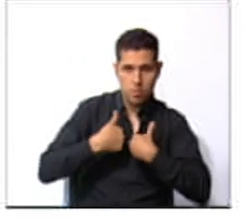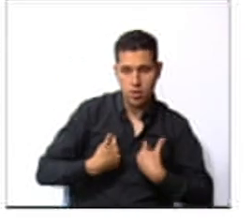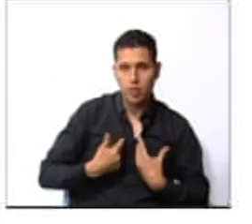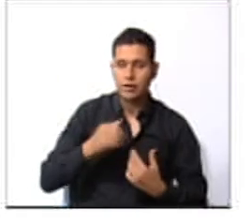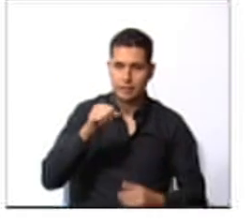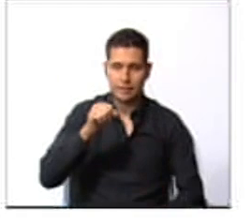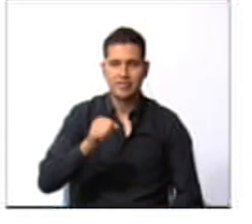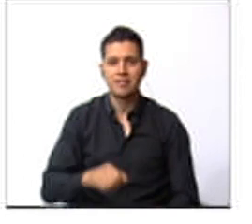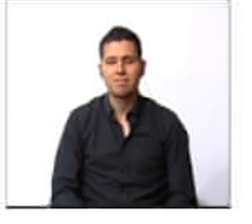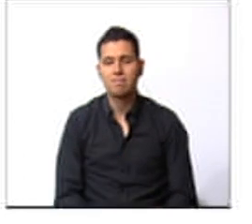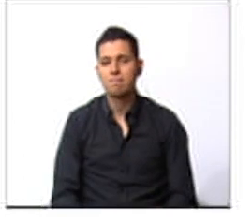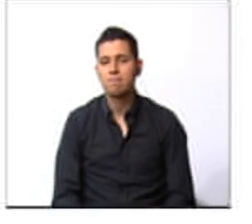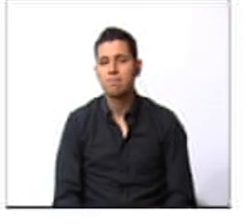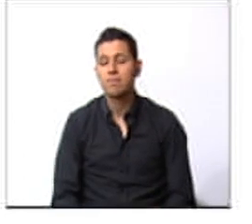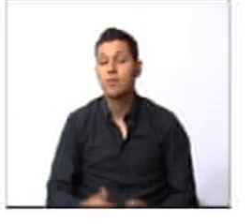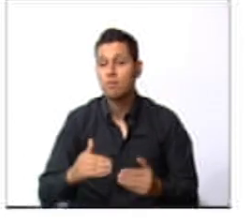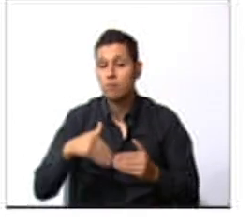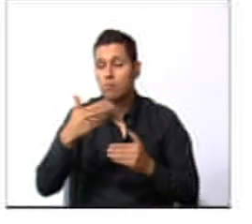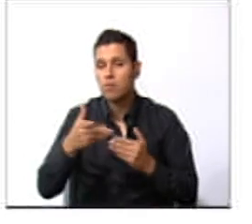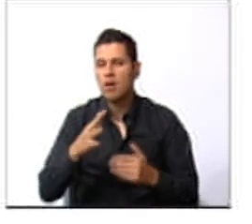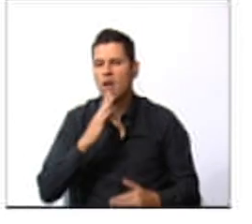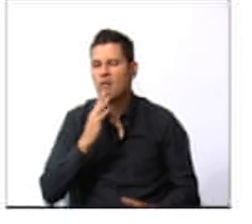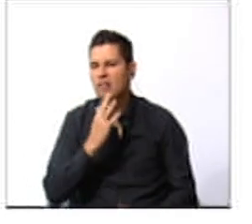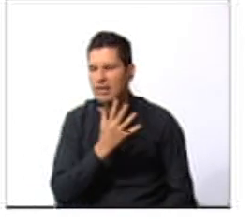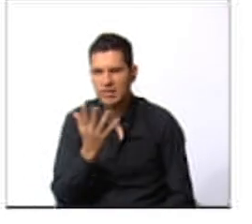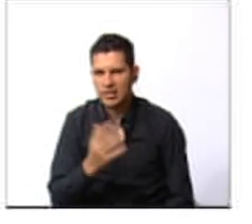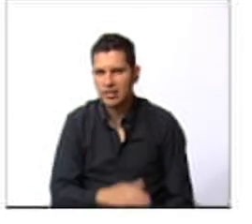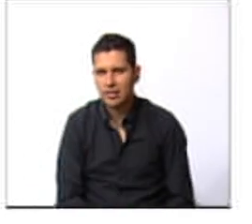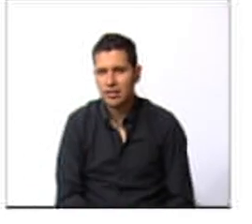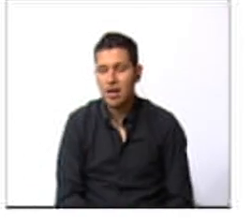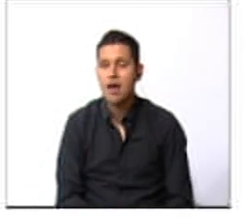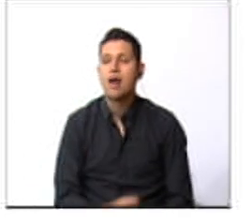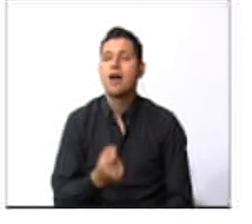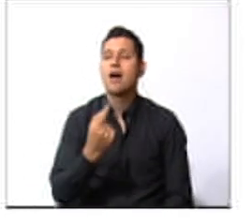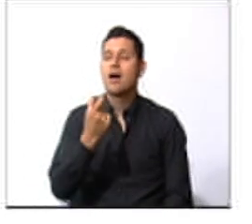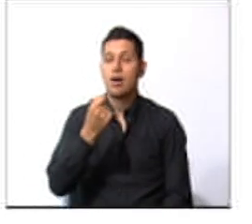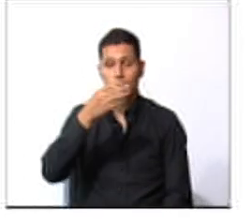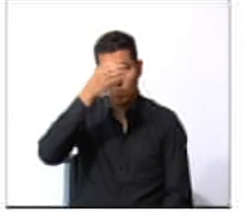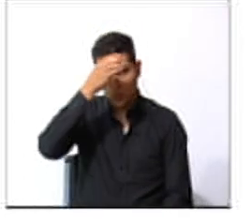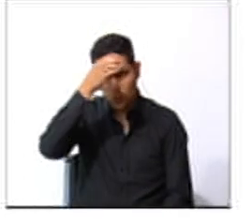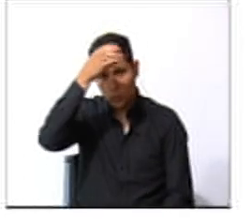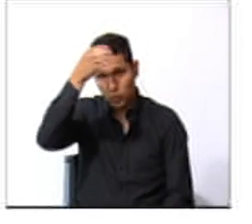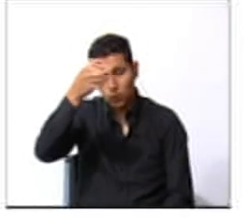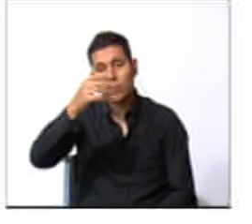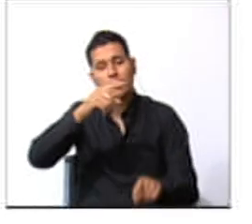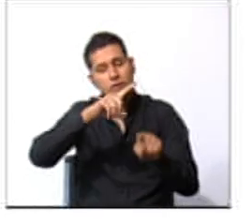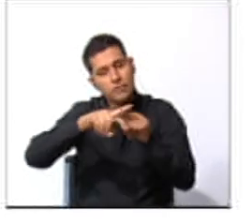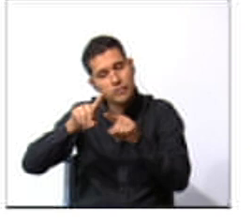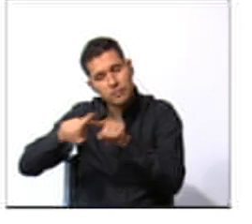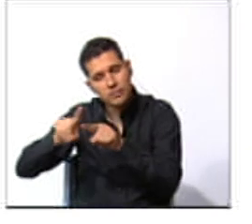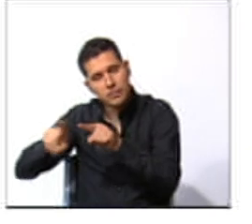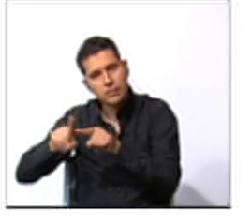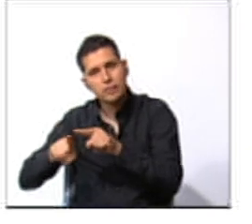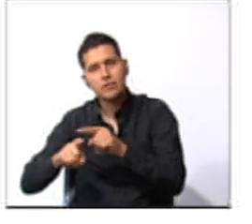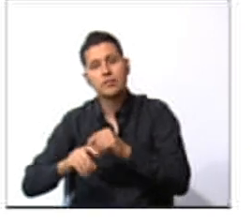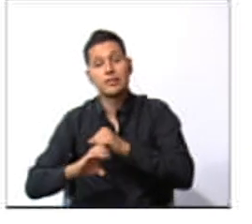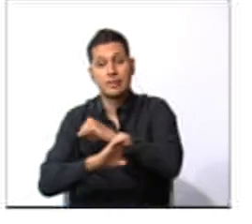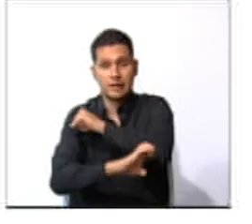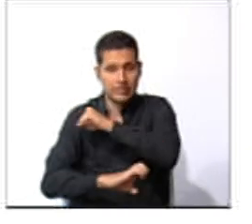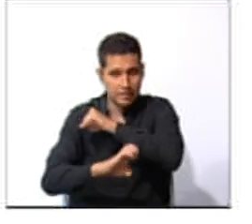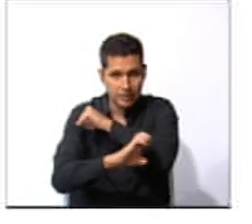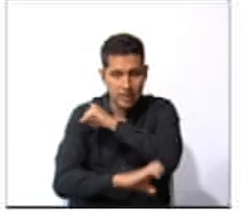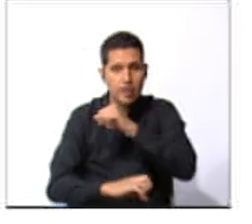Uh-huh. Then she talks about our cultural diversity. Many people